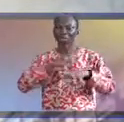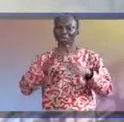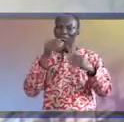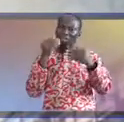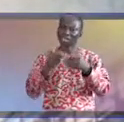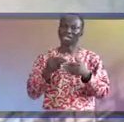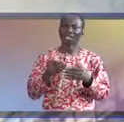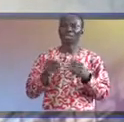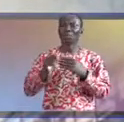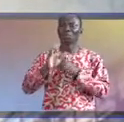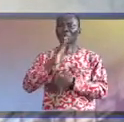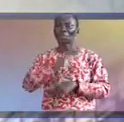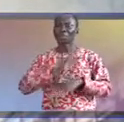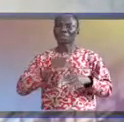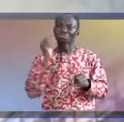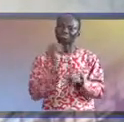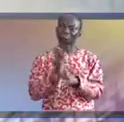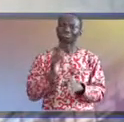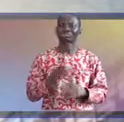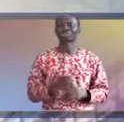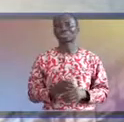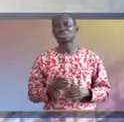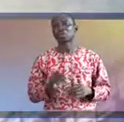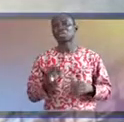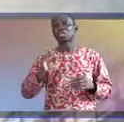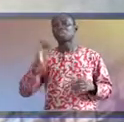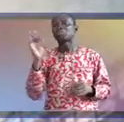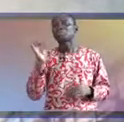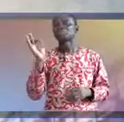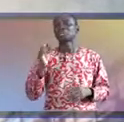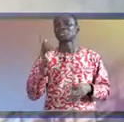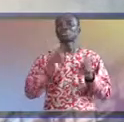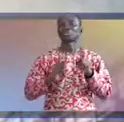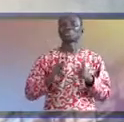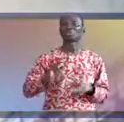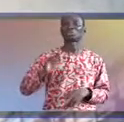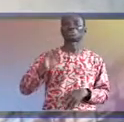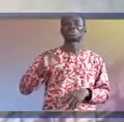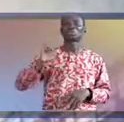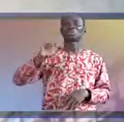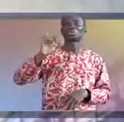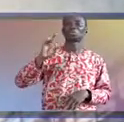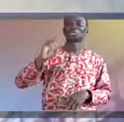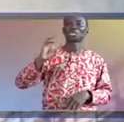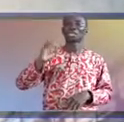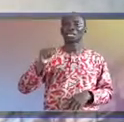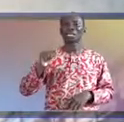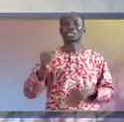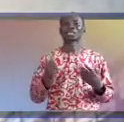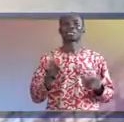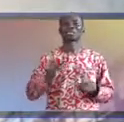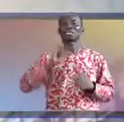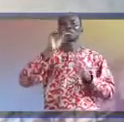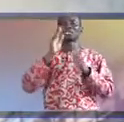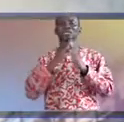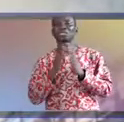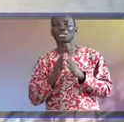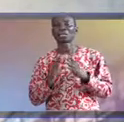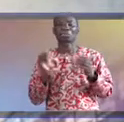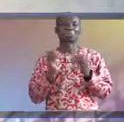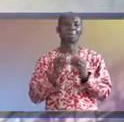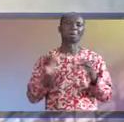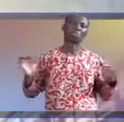Judea, you know, any acquired you could see Jordan area, in Nippa, you know, calling chain,